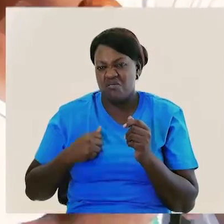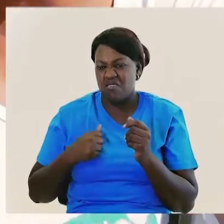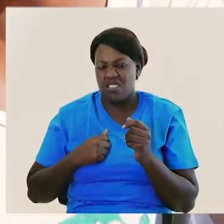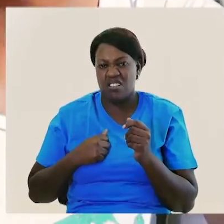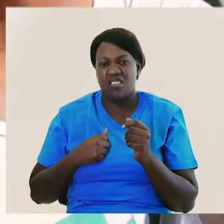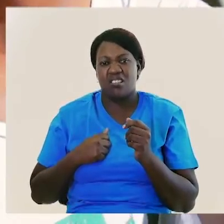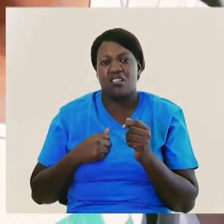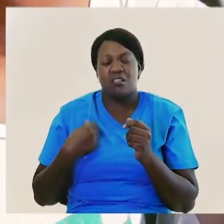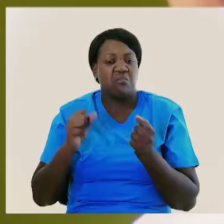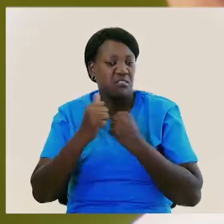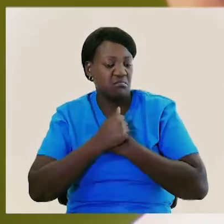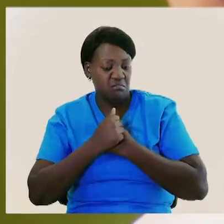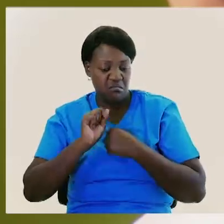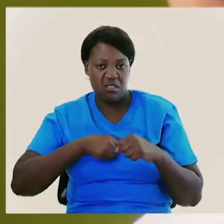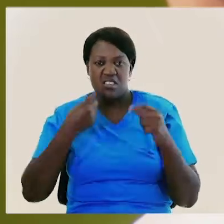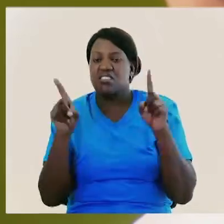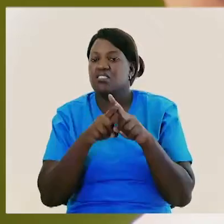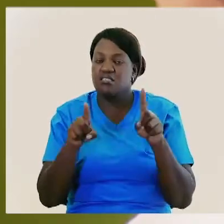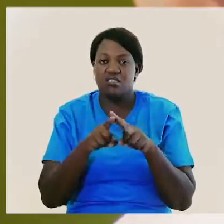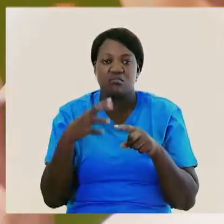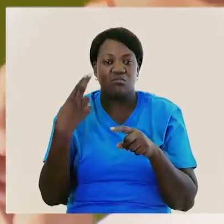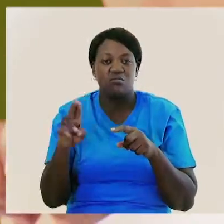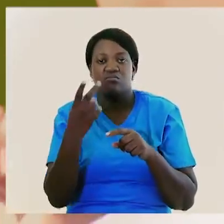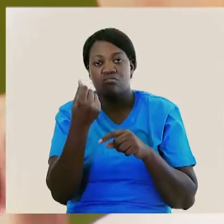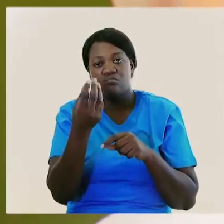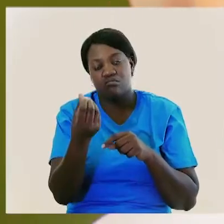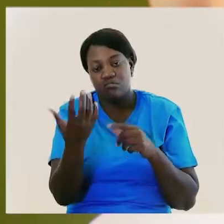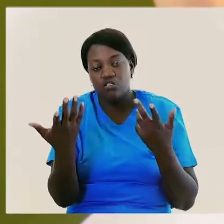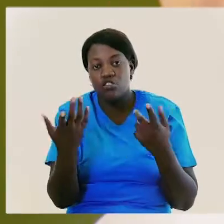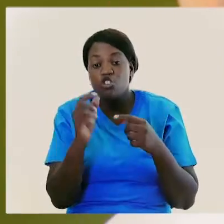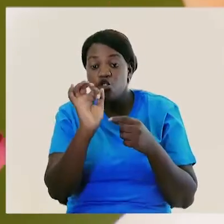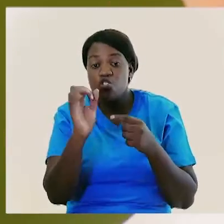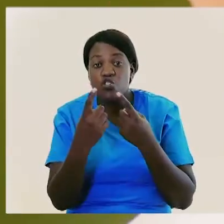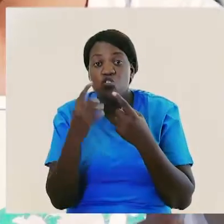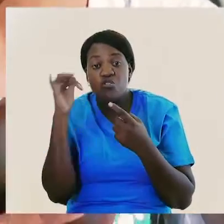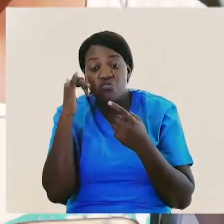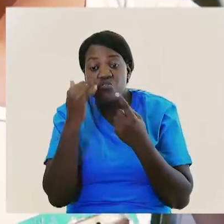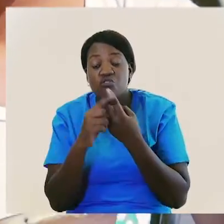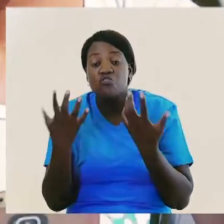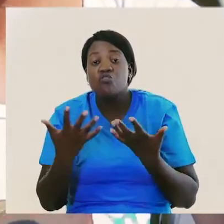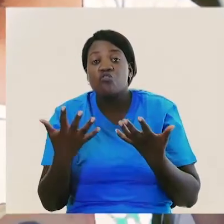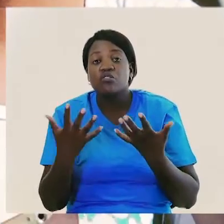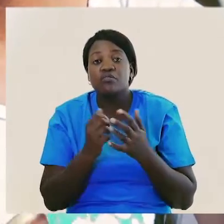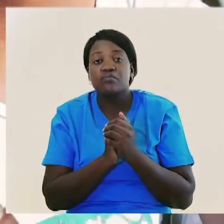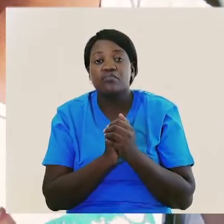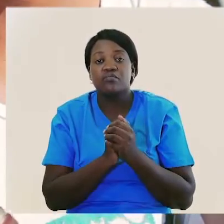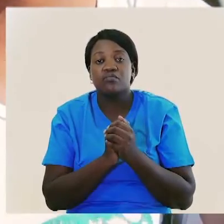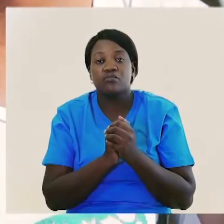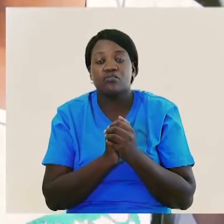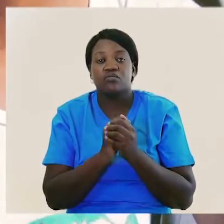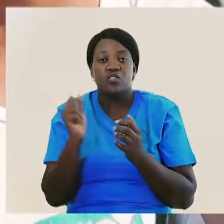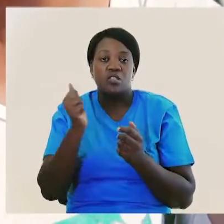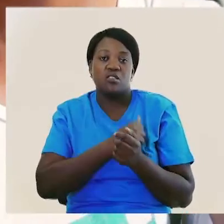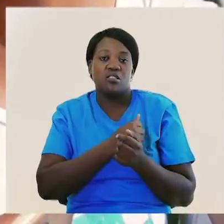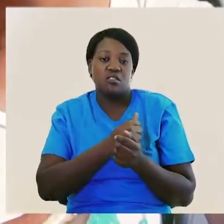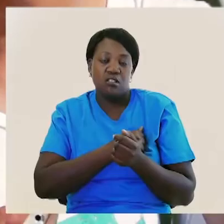do not get a lot of money. What? So where did you get that phone from? Actually, my mom's sister is married